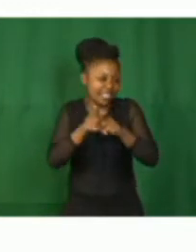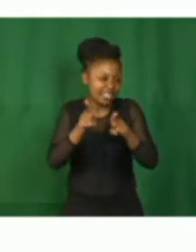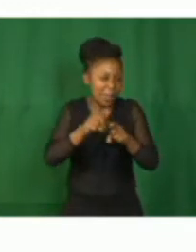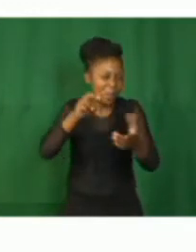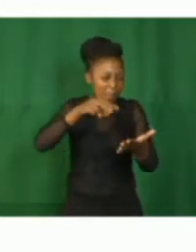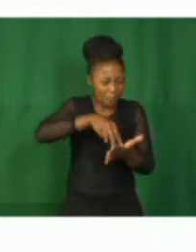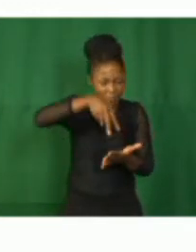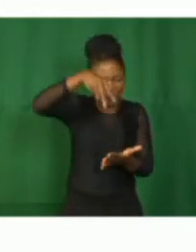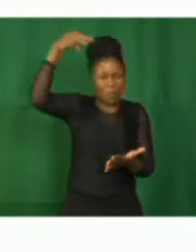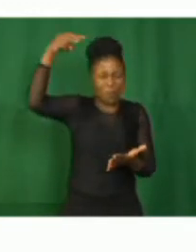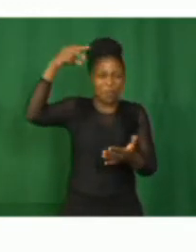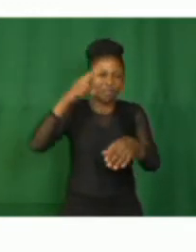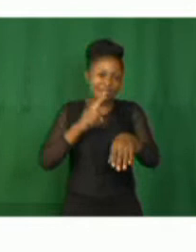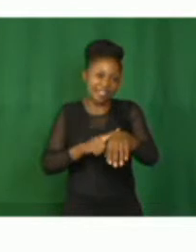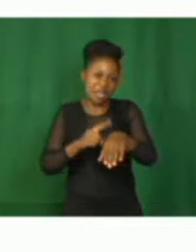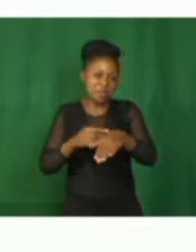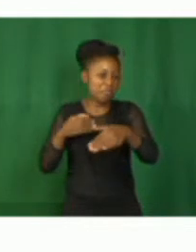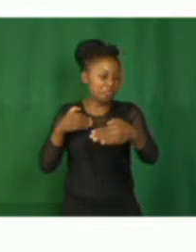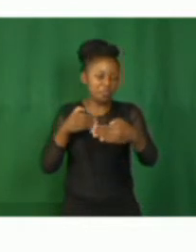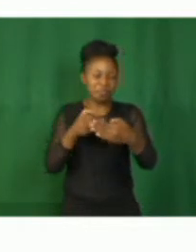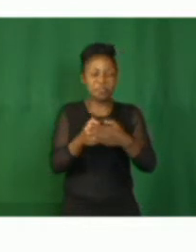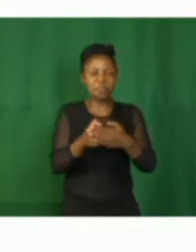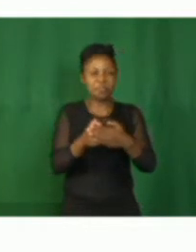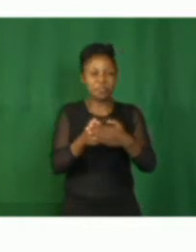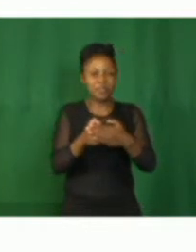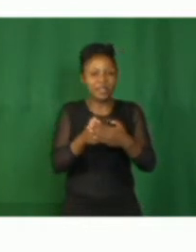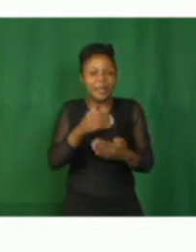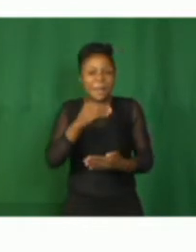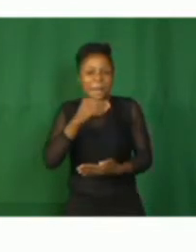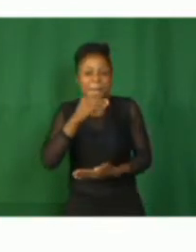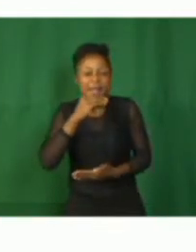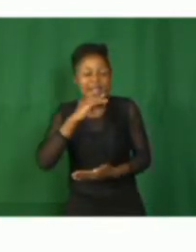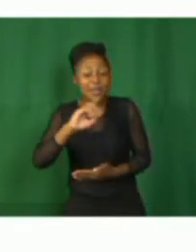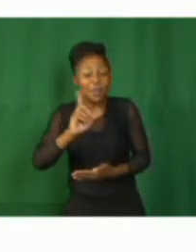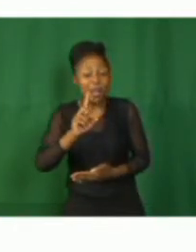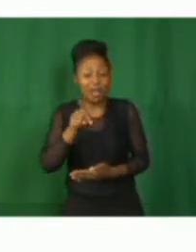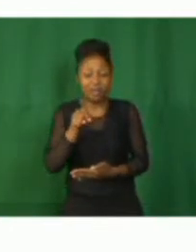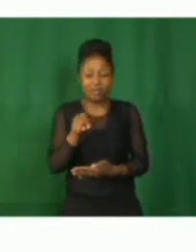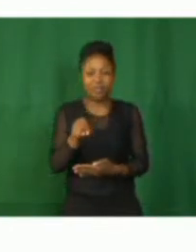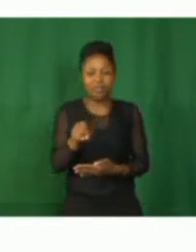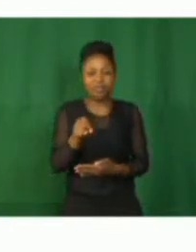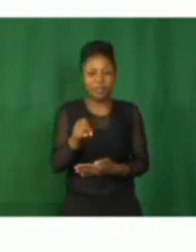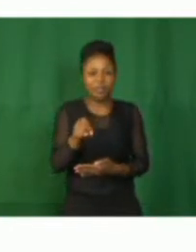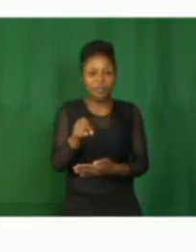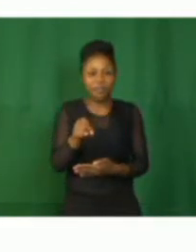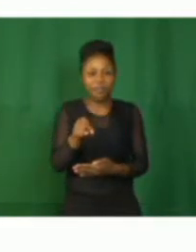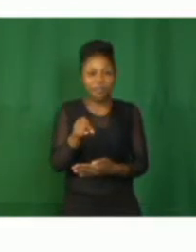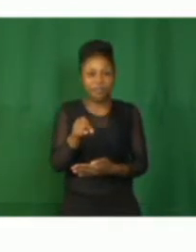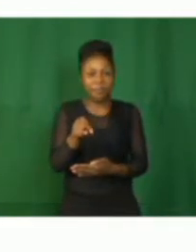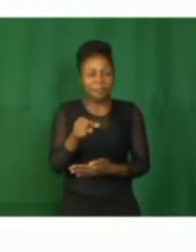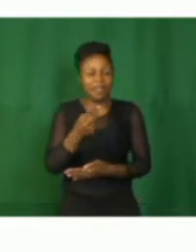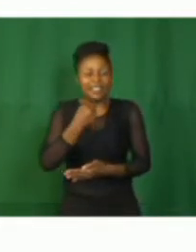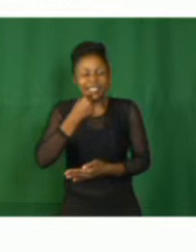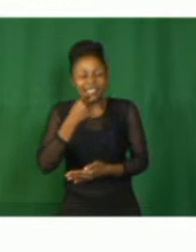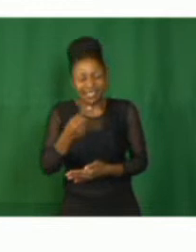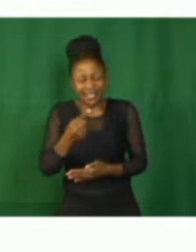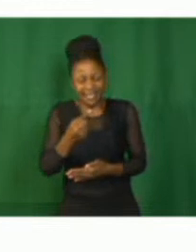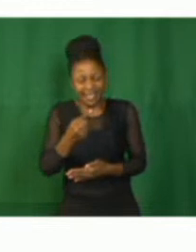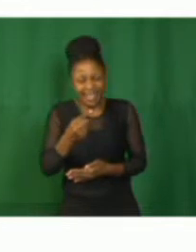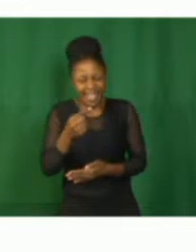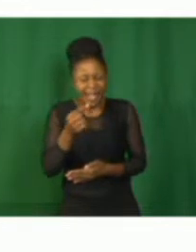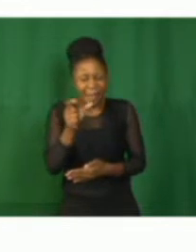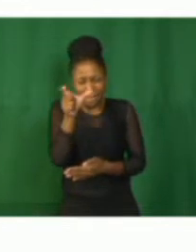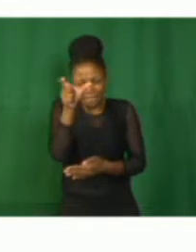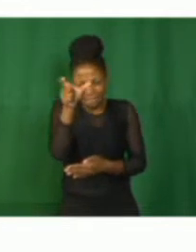of Jesus. What does that mean, or what does that tell you? It tells us that this person